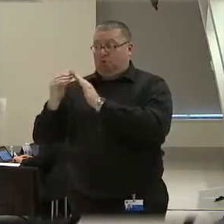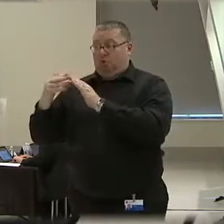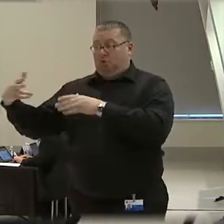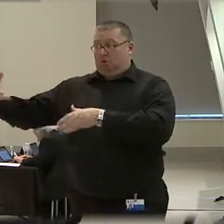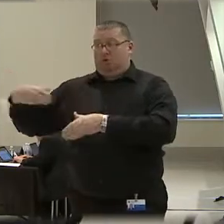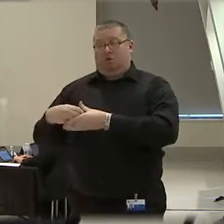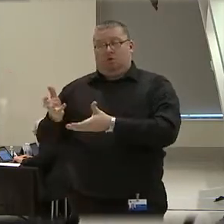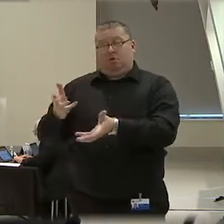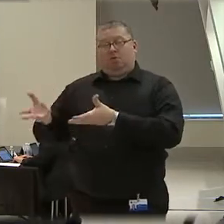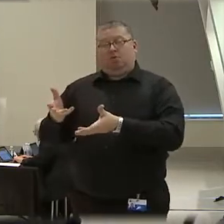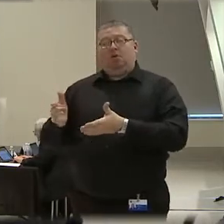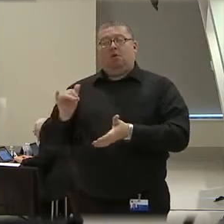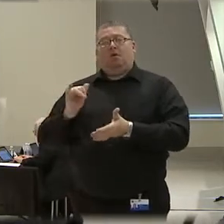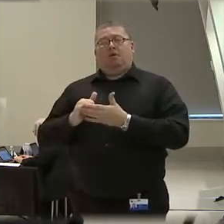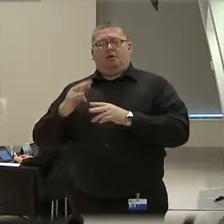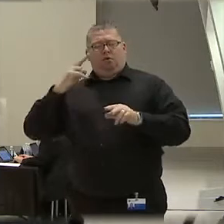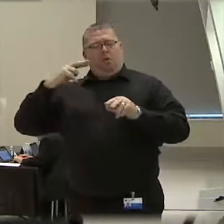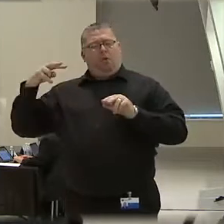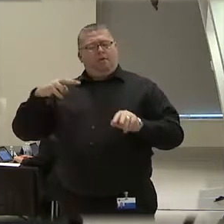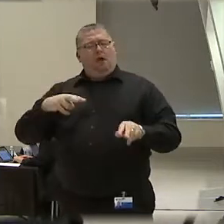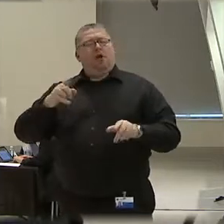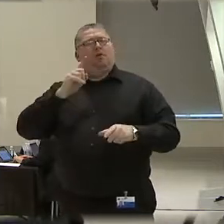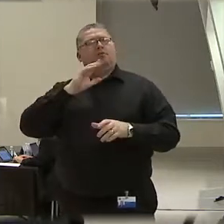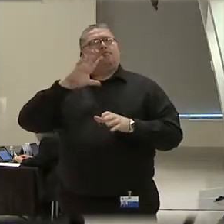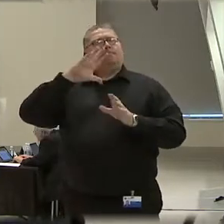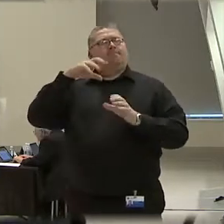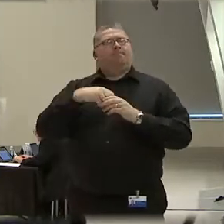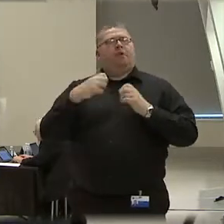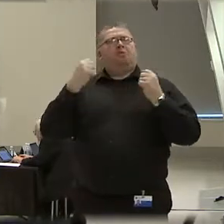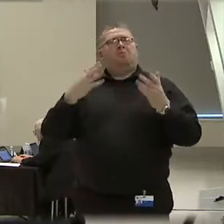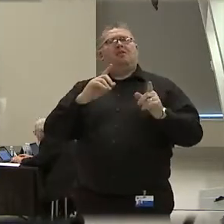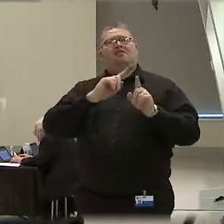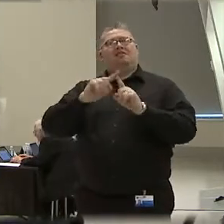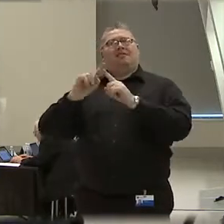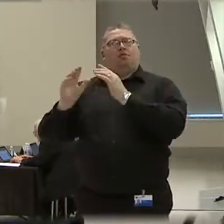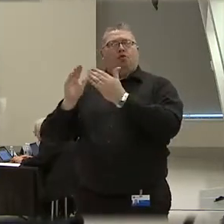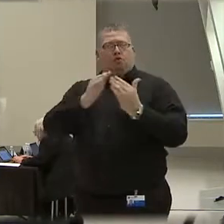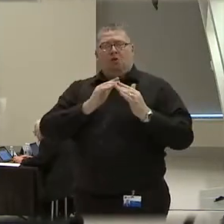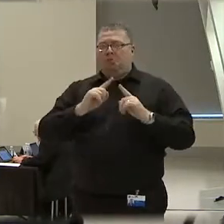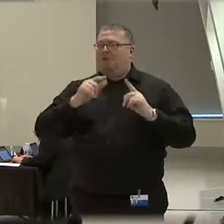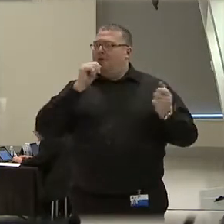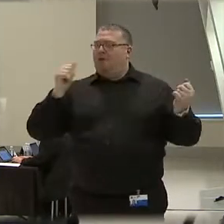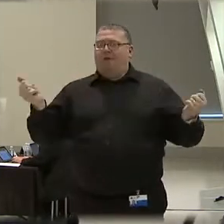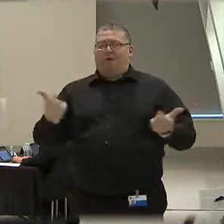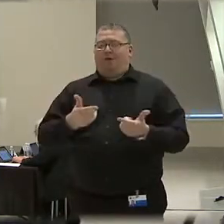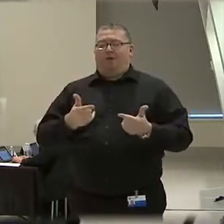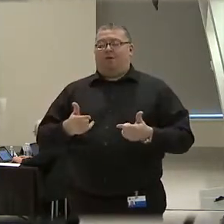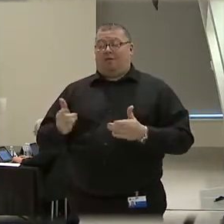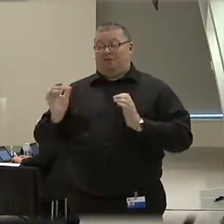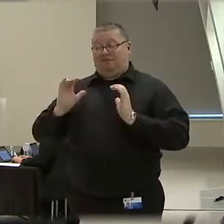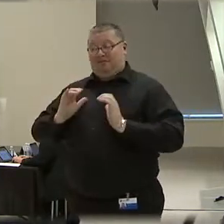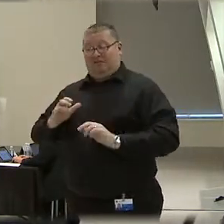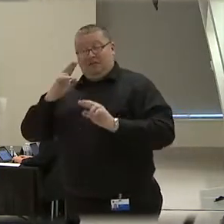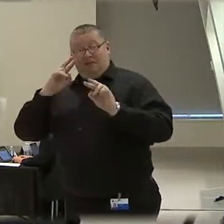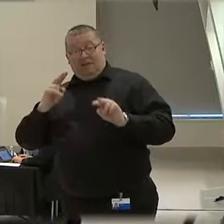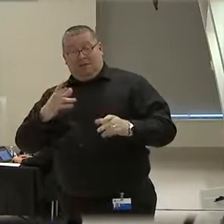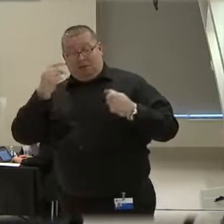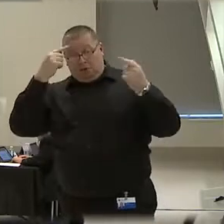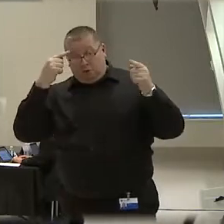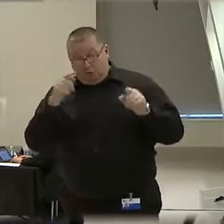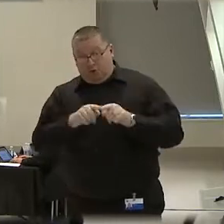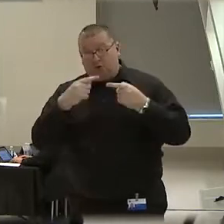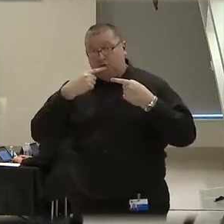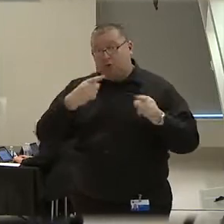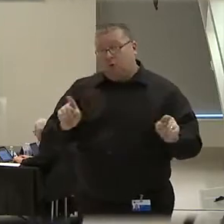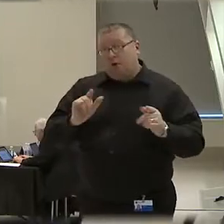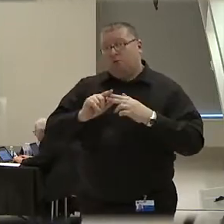Civilian oversight has been featured in many consent decrees, but not all. Placing civilian oversight in a consent decree or negotiated